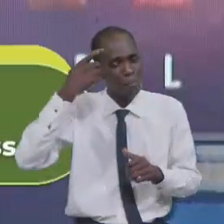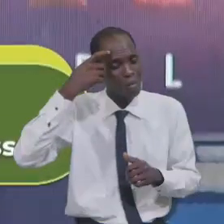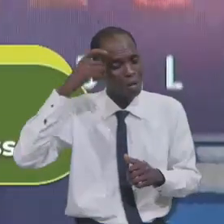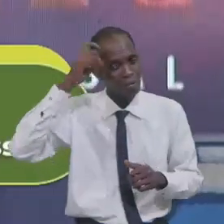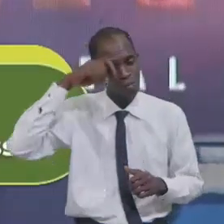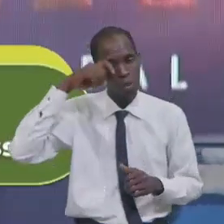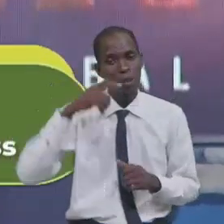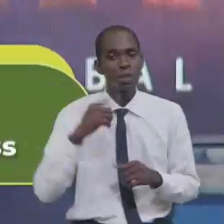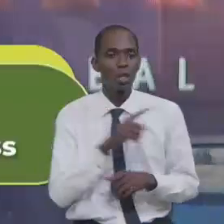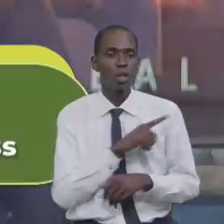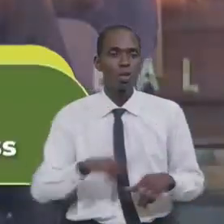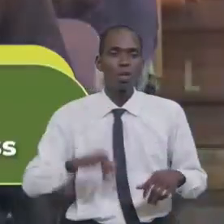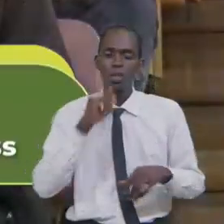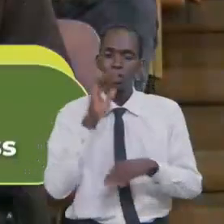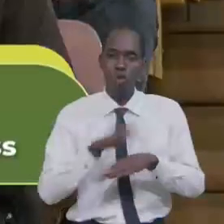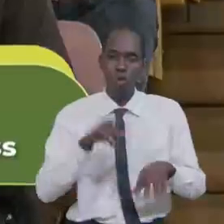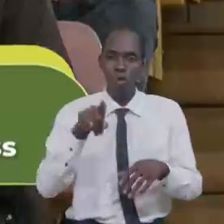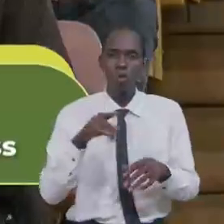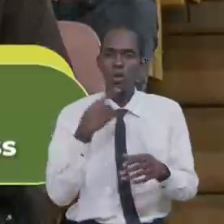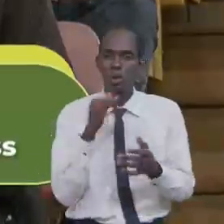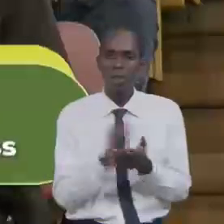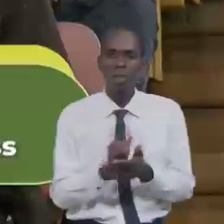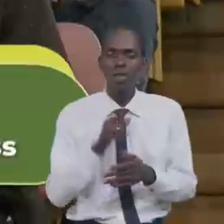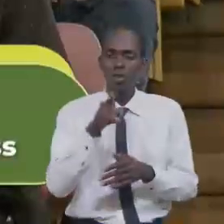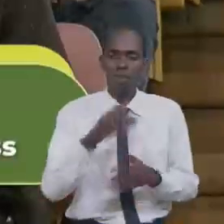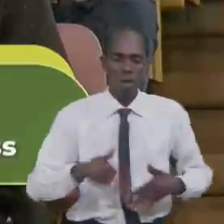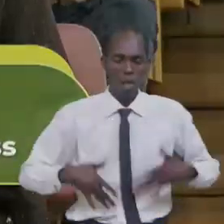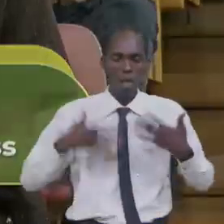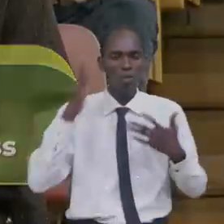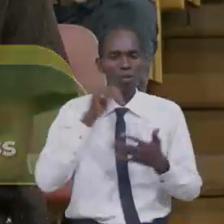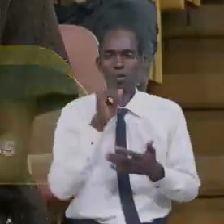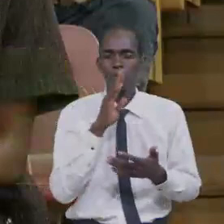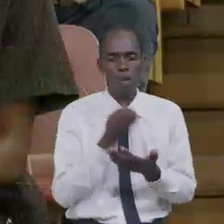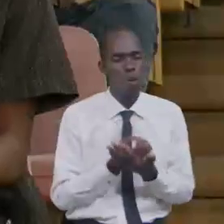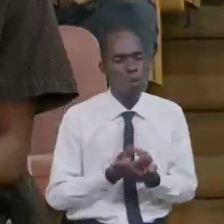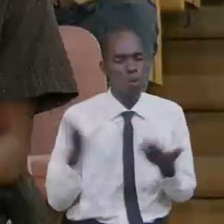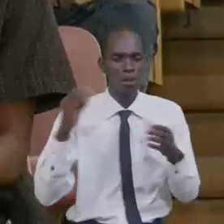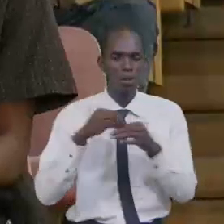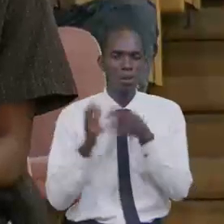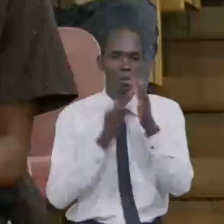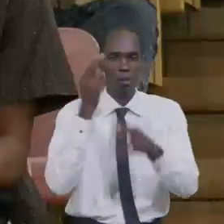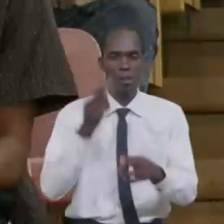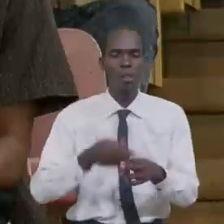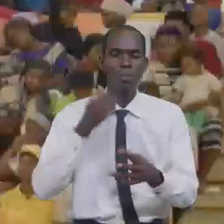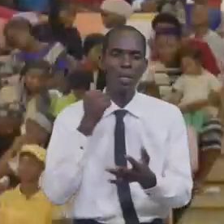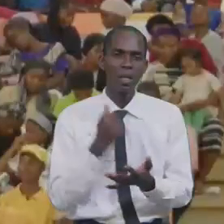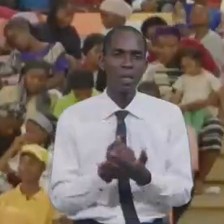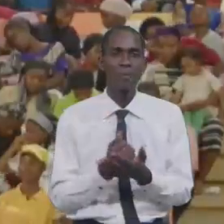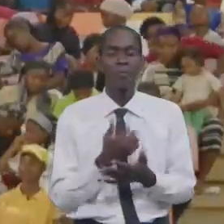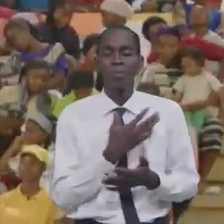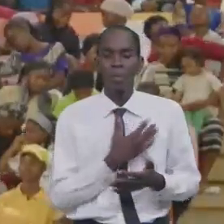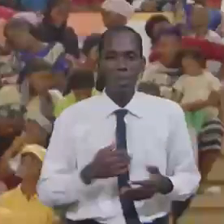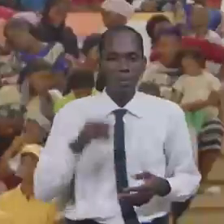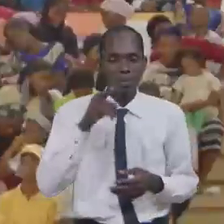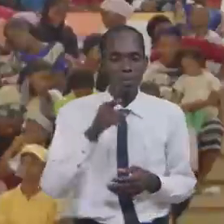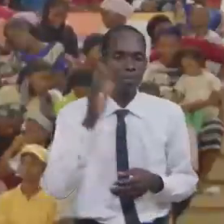us. He says, your life will not be a waste. I said, your life will not be a waste. And you will look